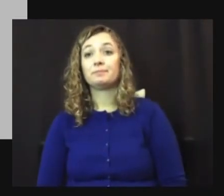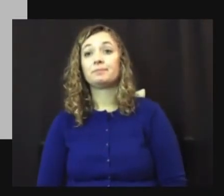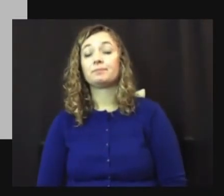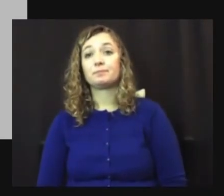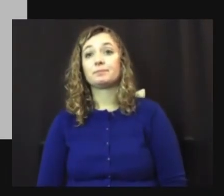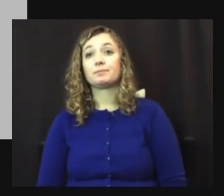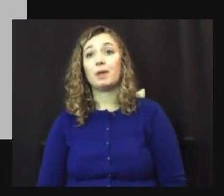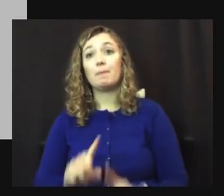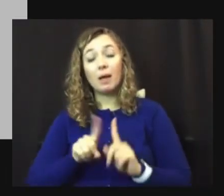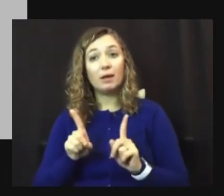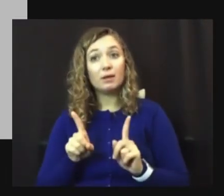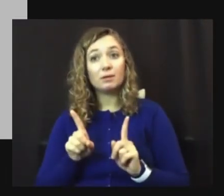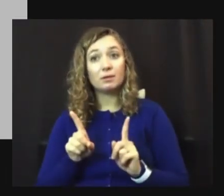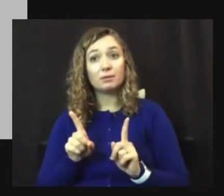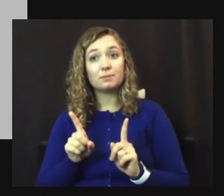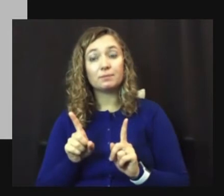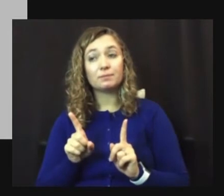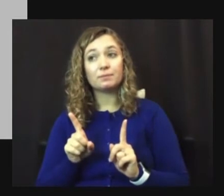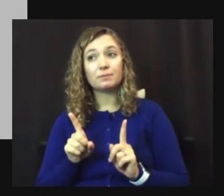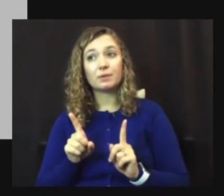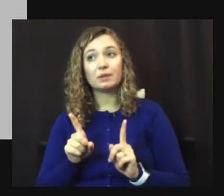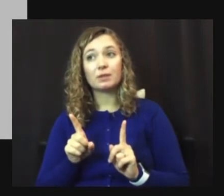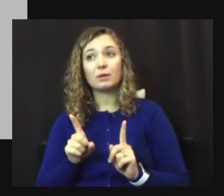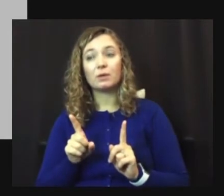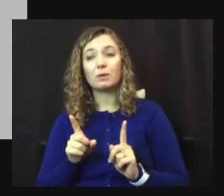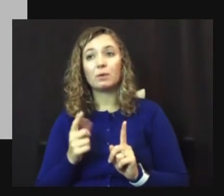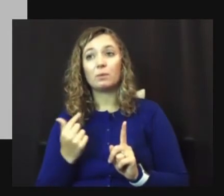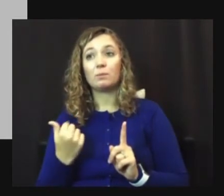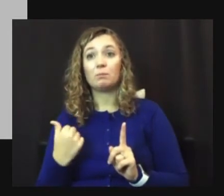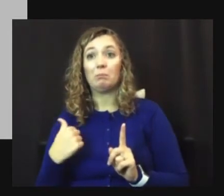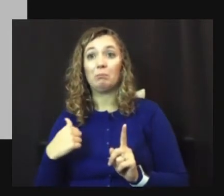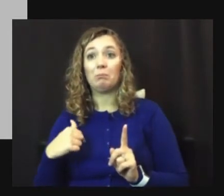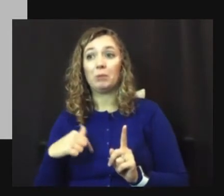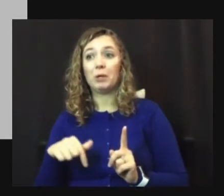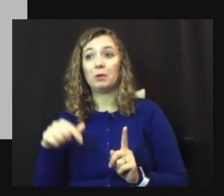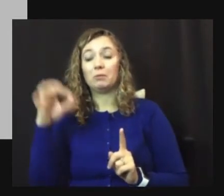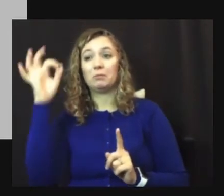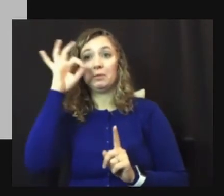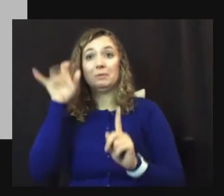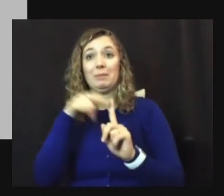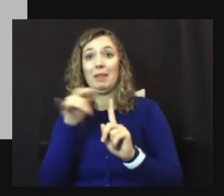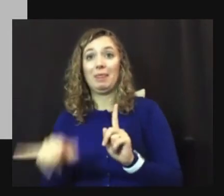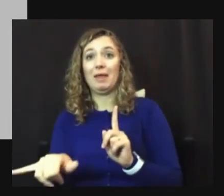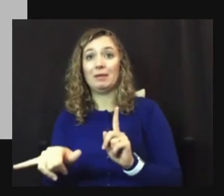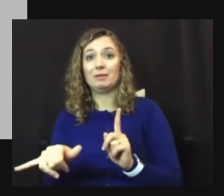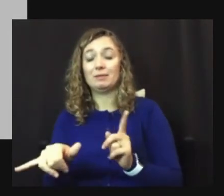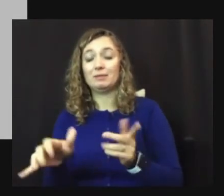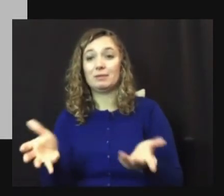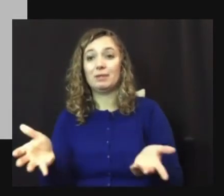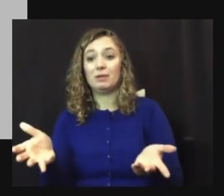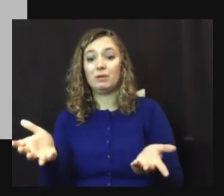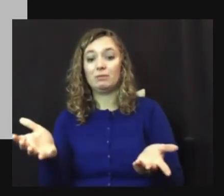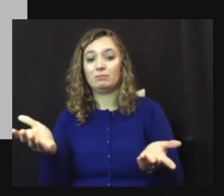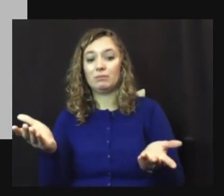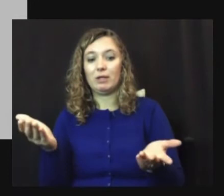But we don't even know that. We don't know anything about ourselves, because